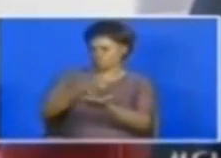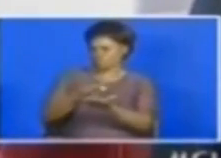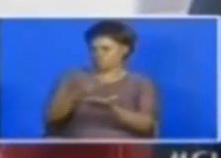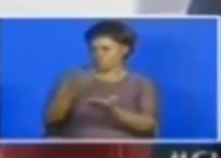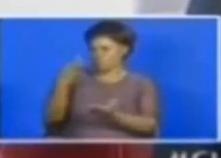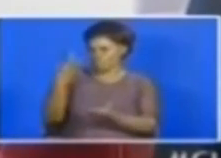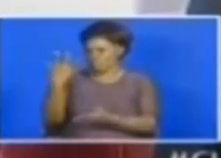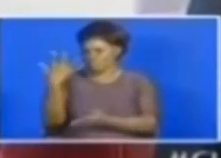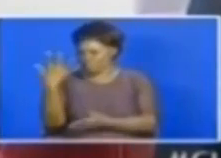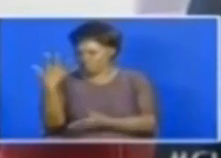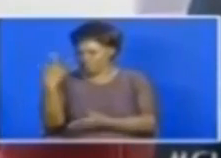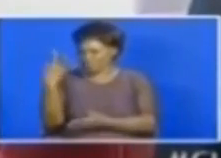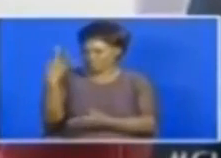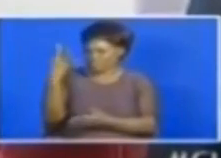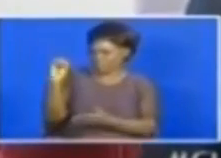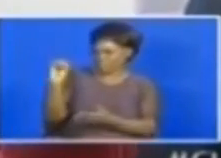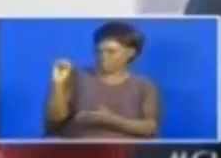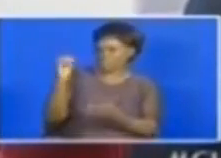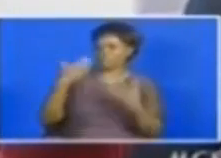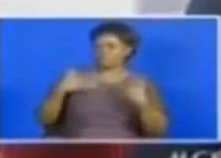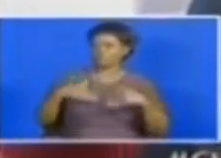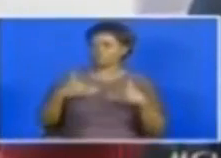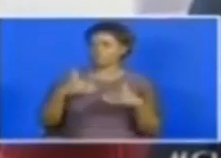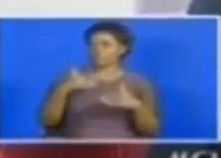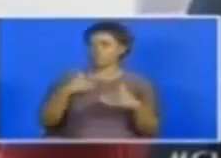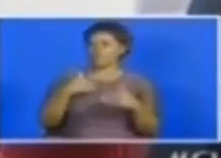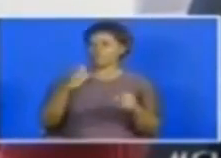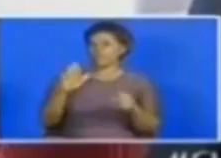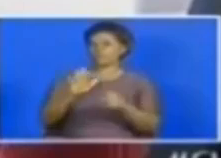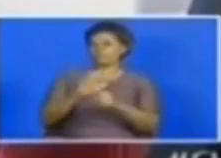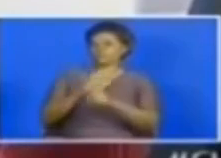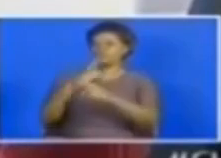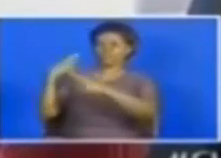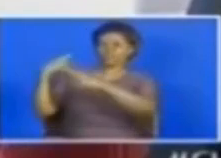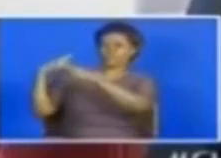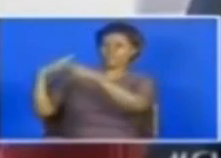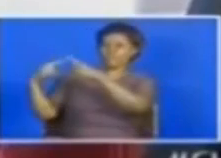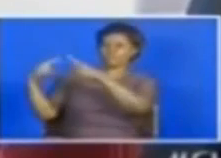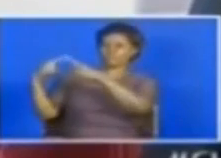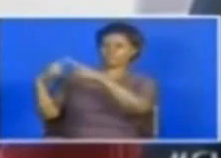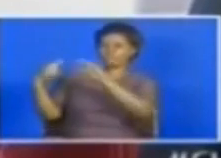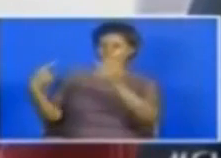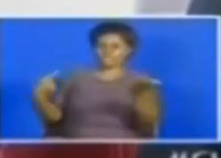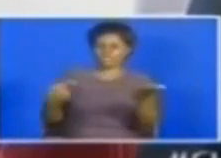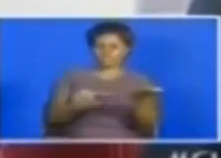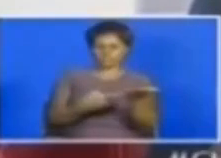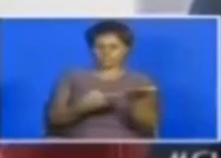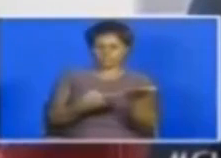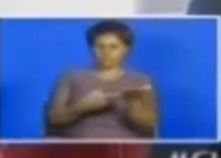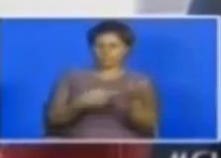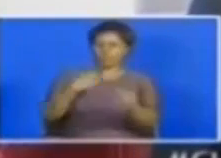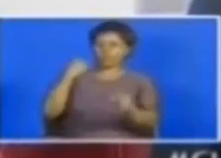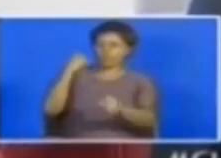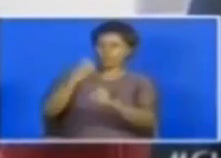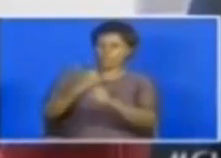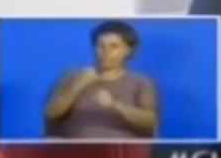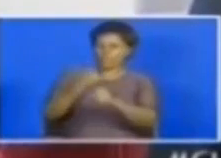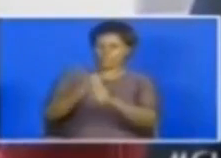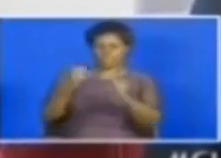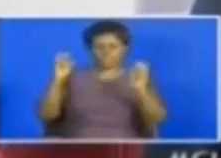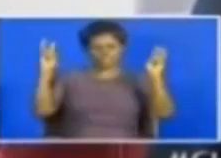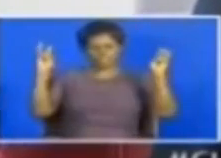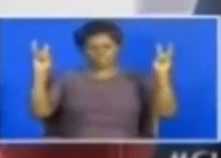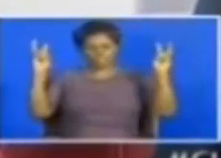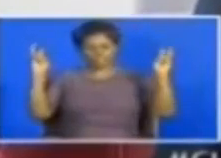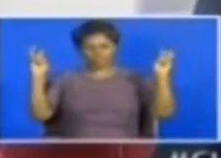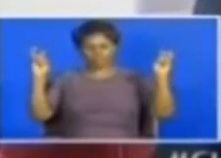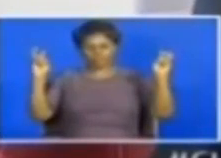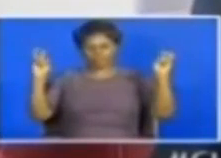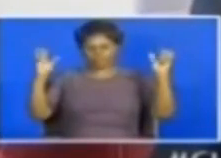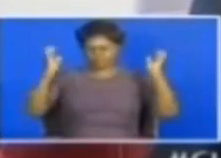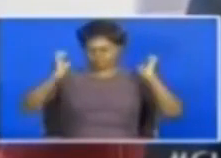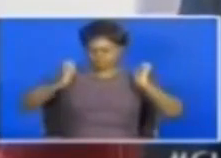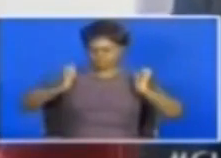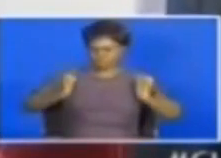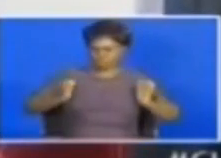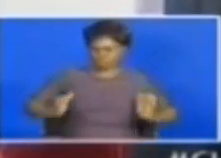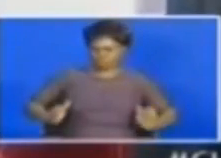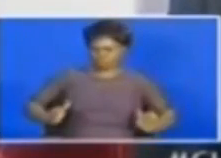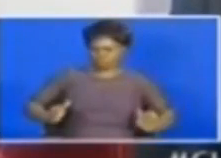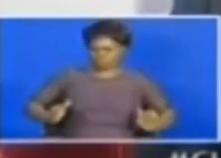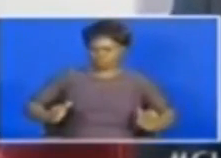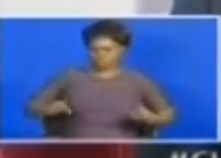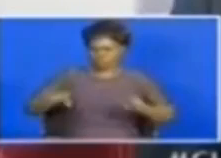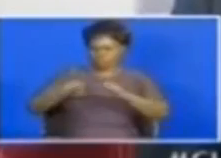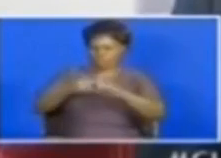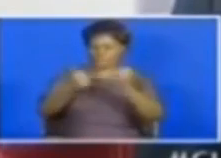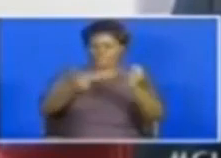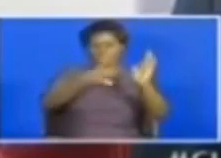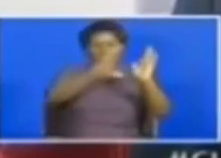to 35 people so that they have a full experience with the technology. We've been working on issues of code of conduct where people are